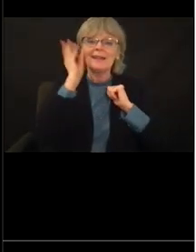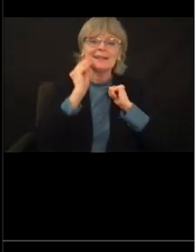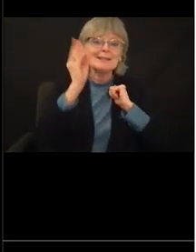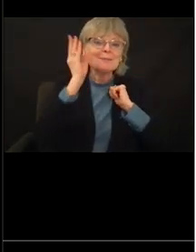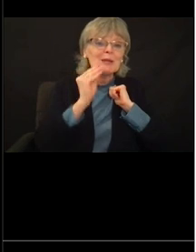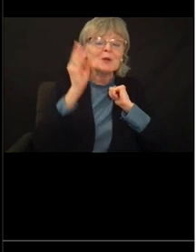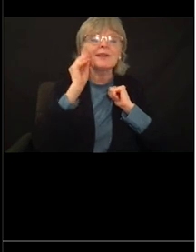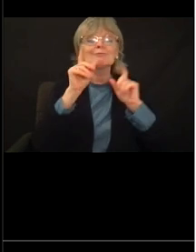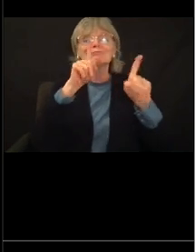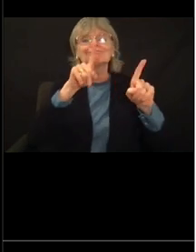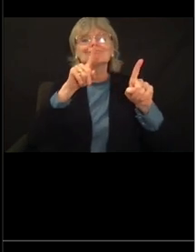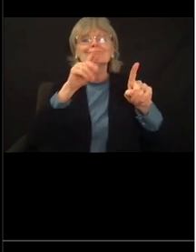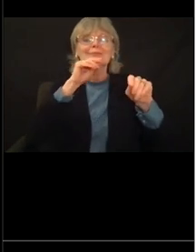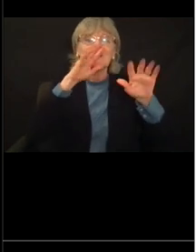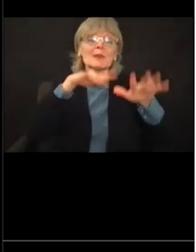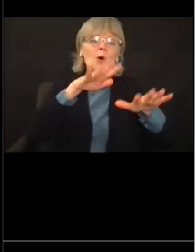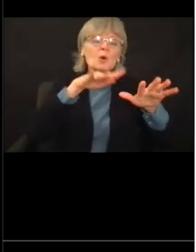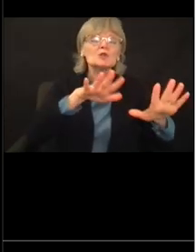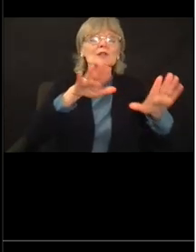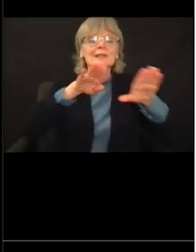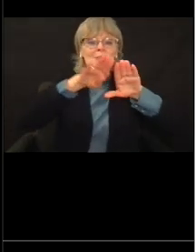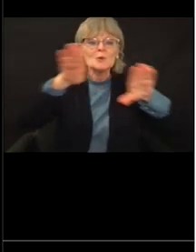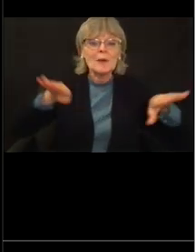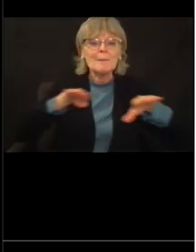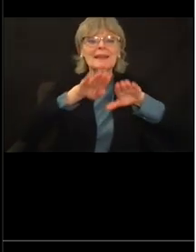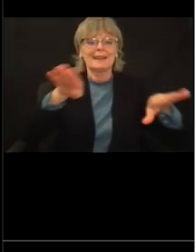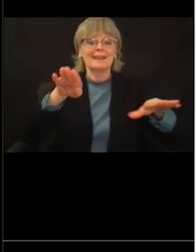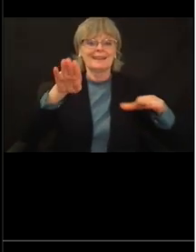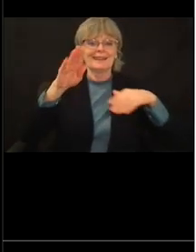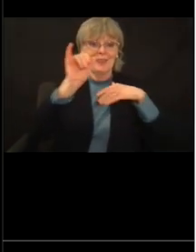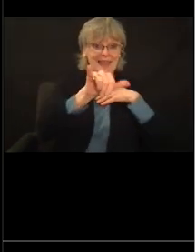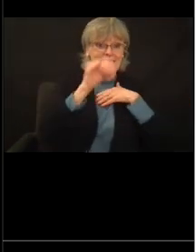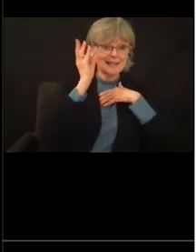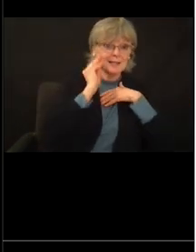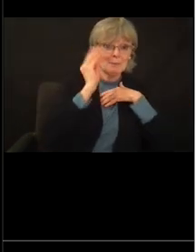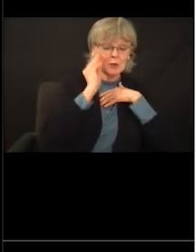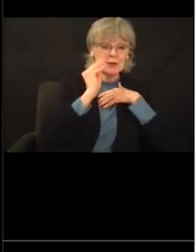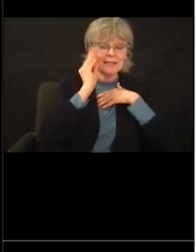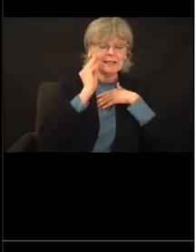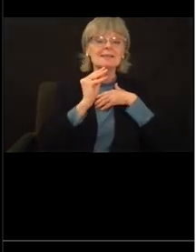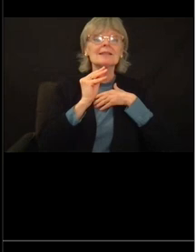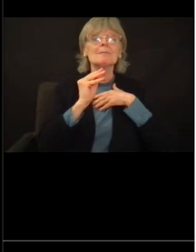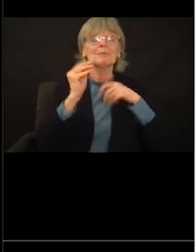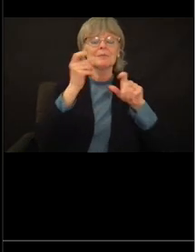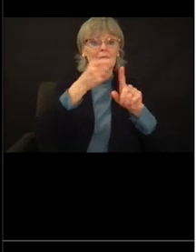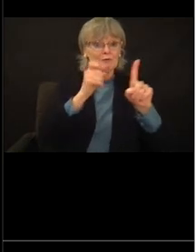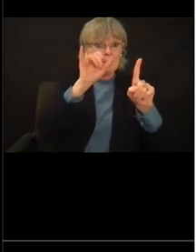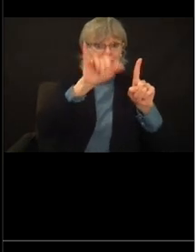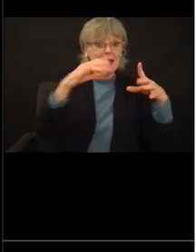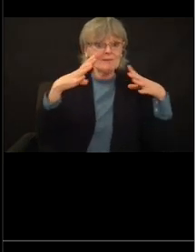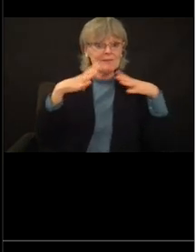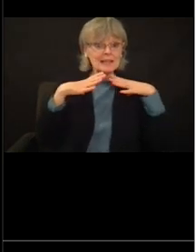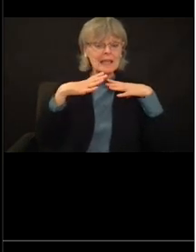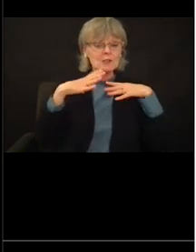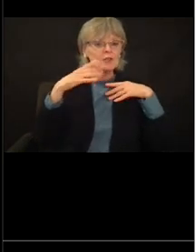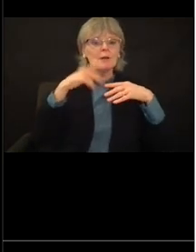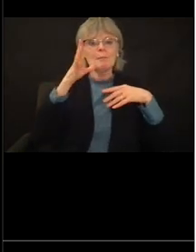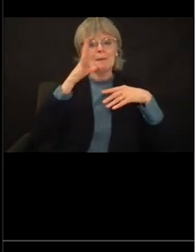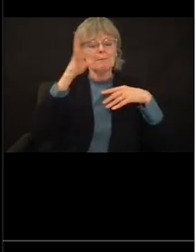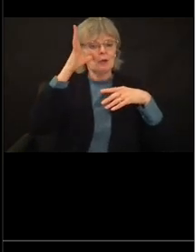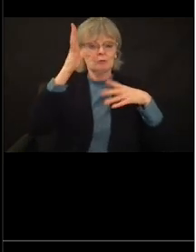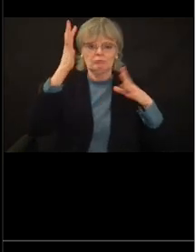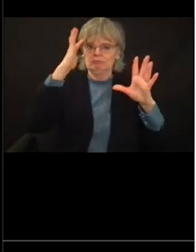the beach and swimming and having that experience. And so based off of that vacation, my parents actually made the decision